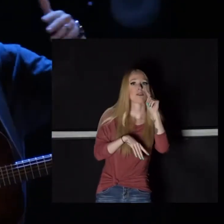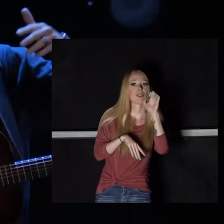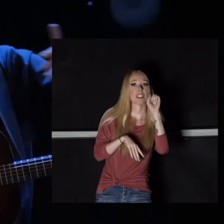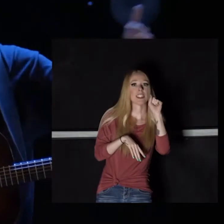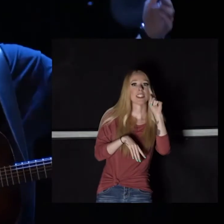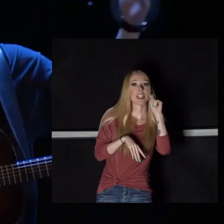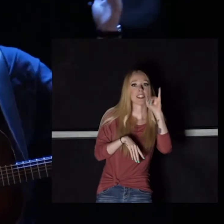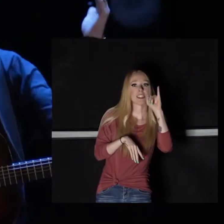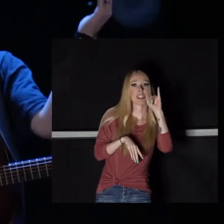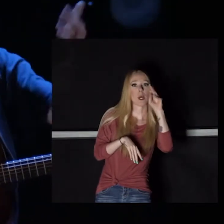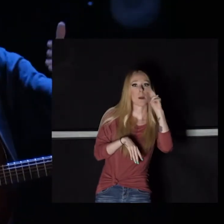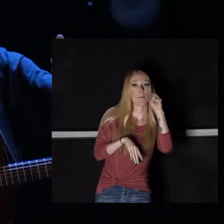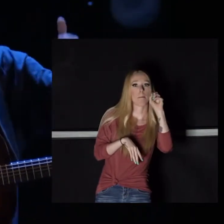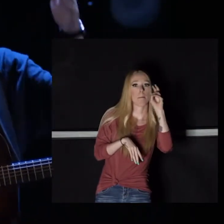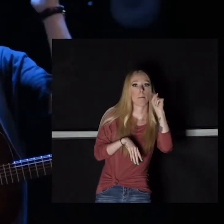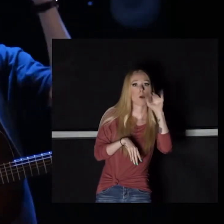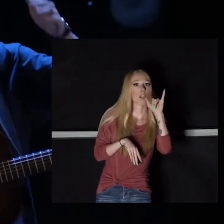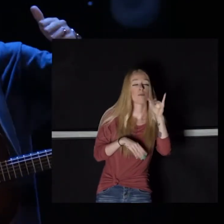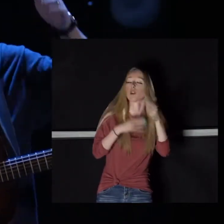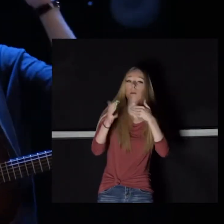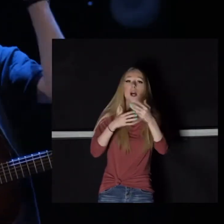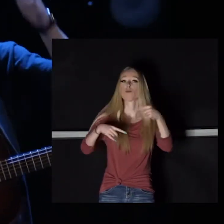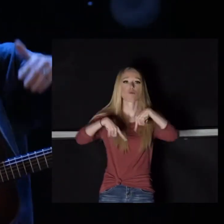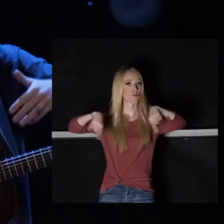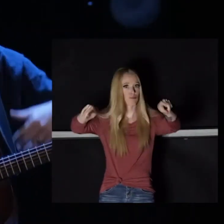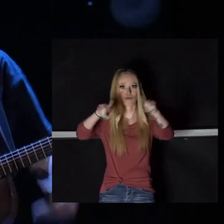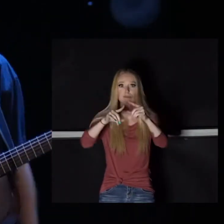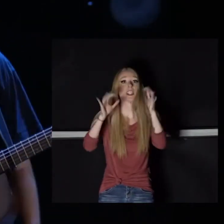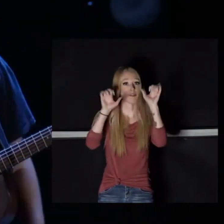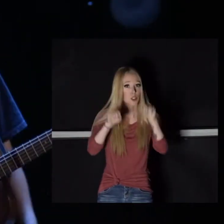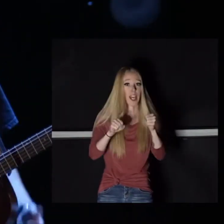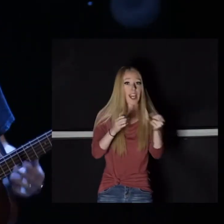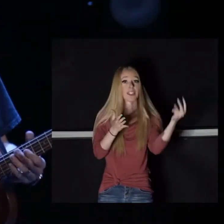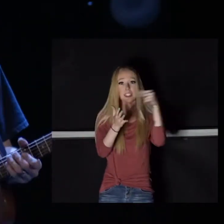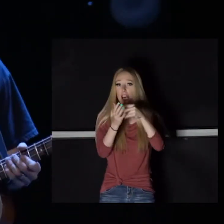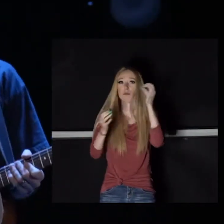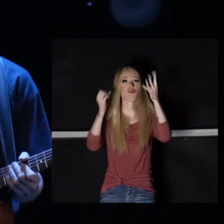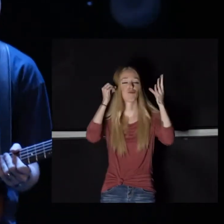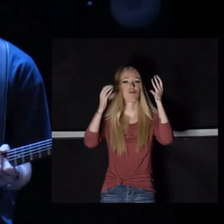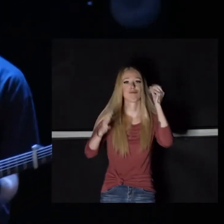goodness. So come on, no matter where you're at, if you're willing, if you're able, let's sing together.